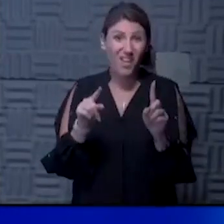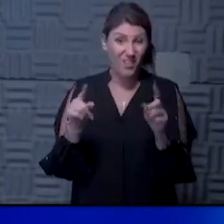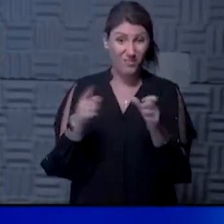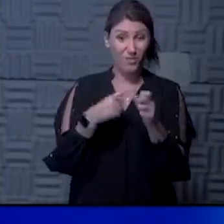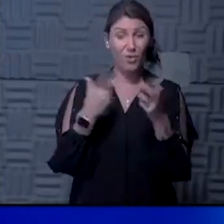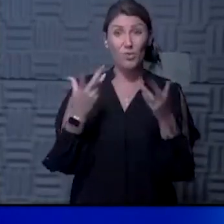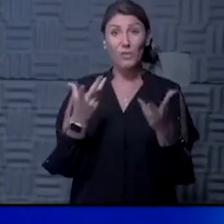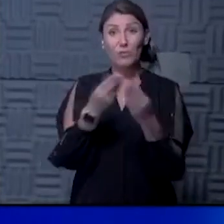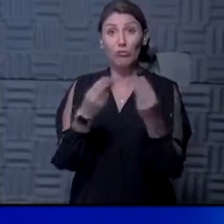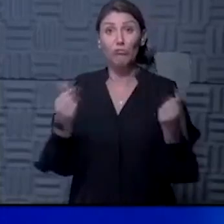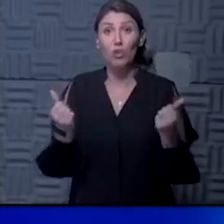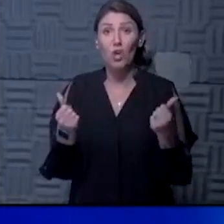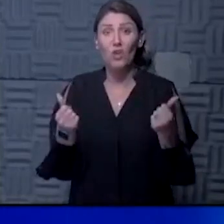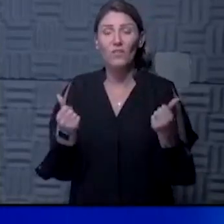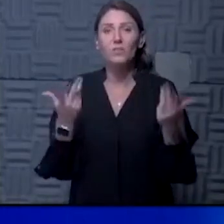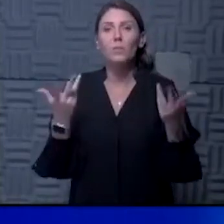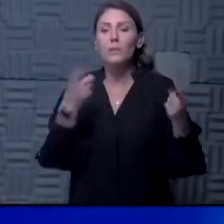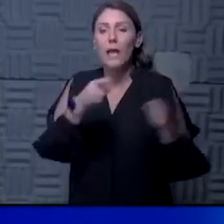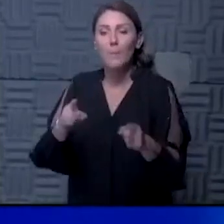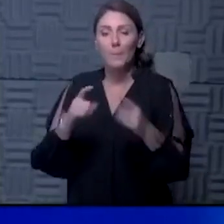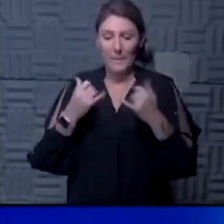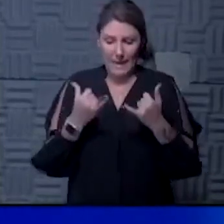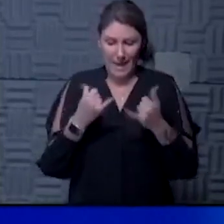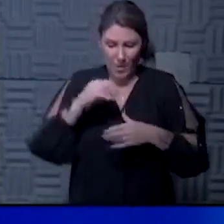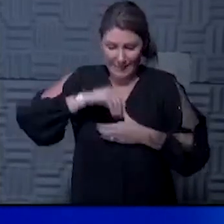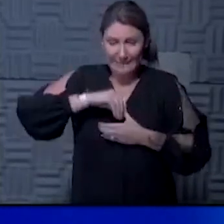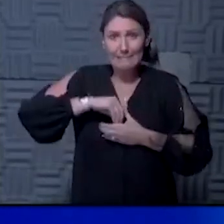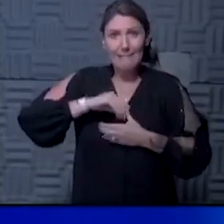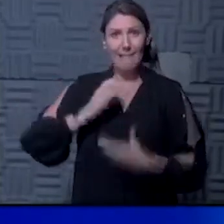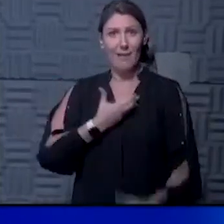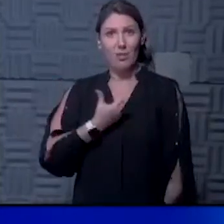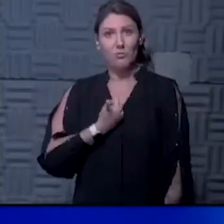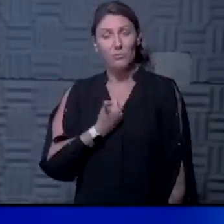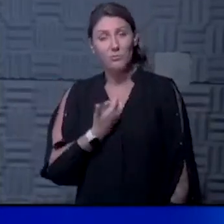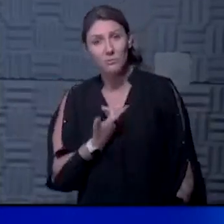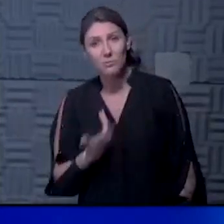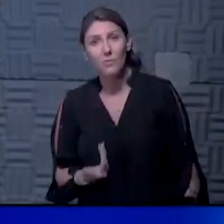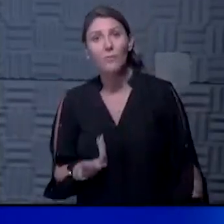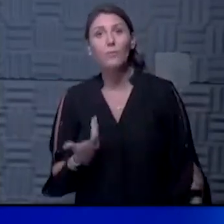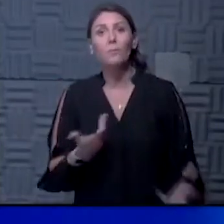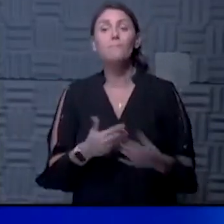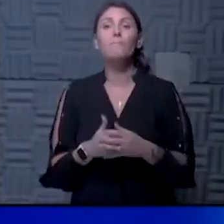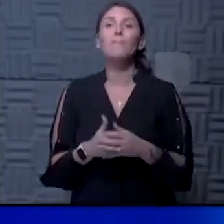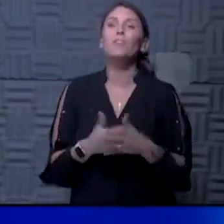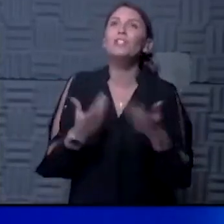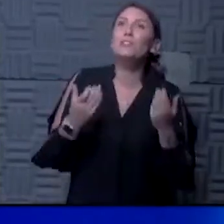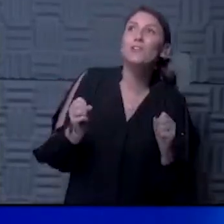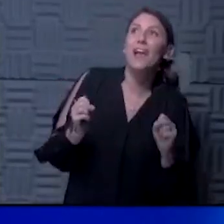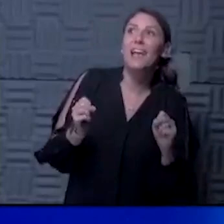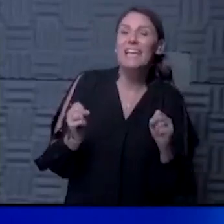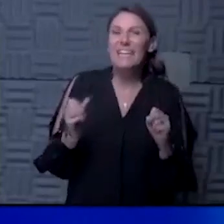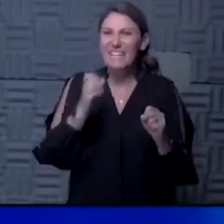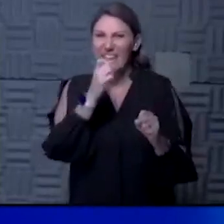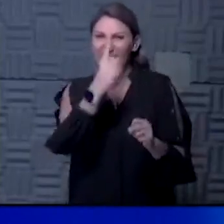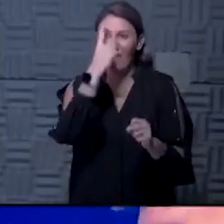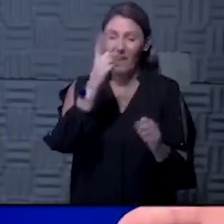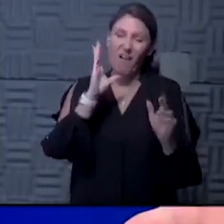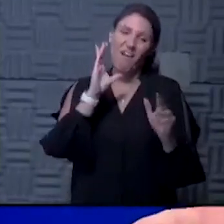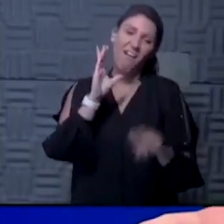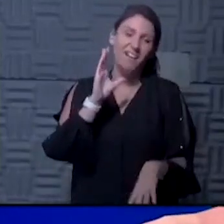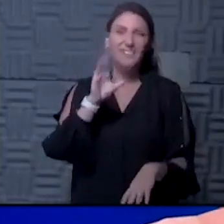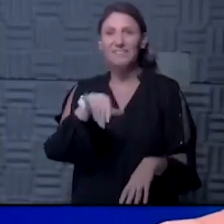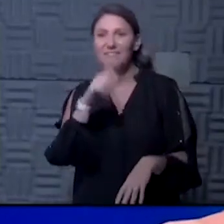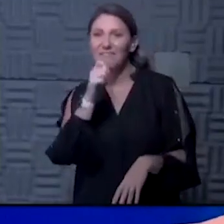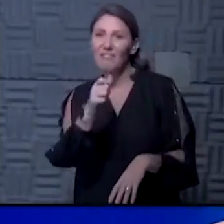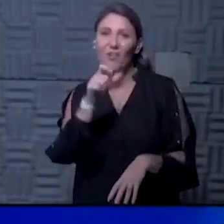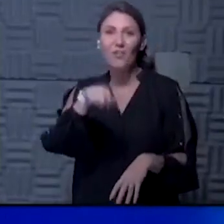have to solve is the one within. It's the battle inside ourselves to try and not to think that we don't have to follow the